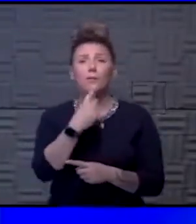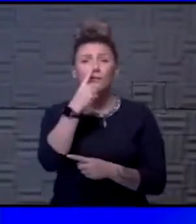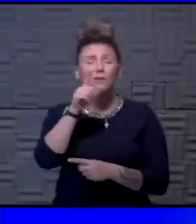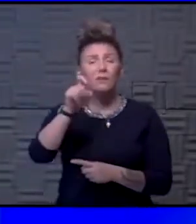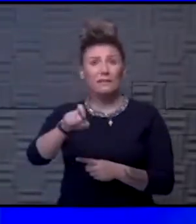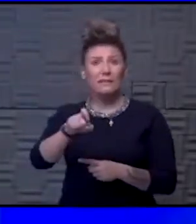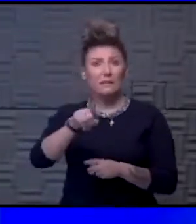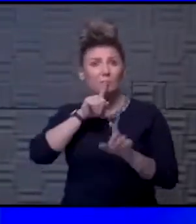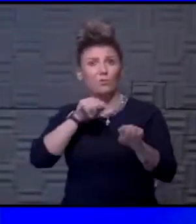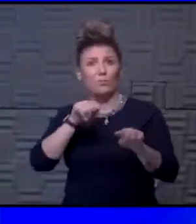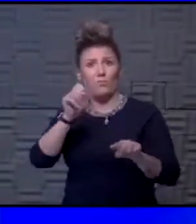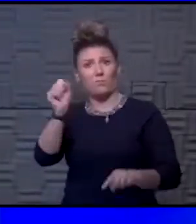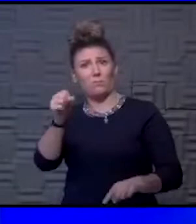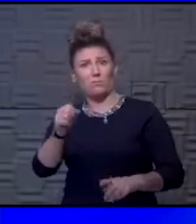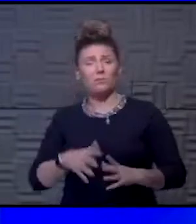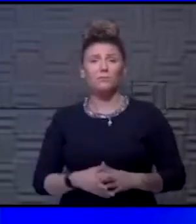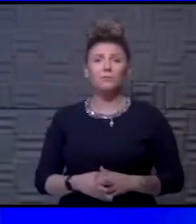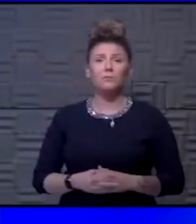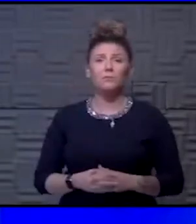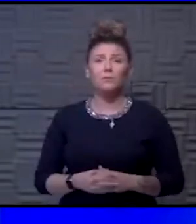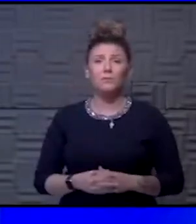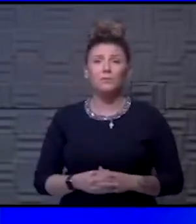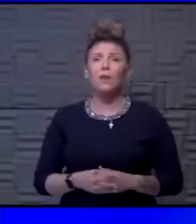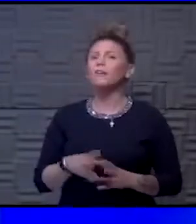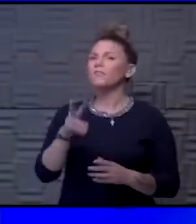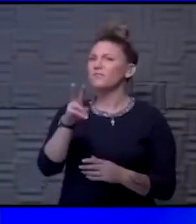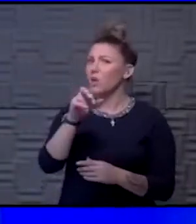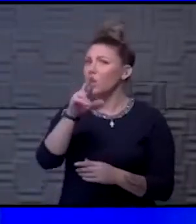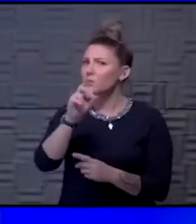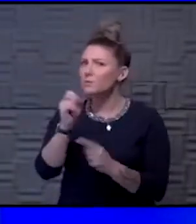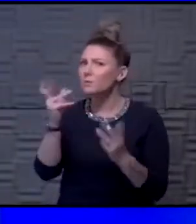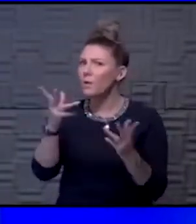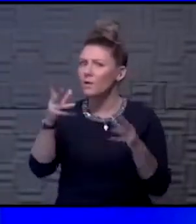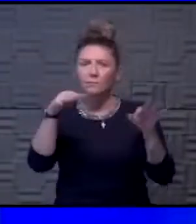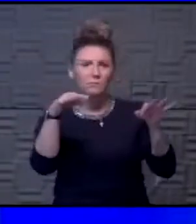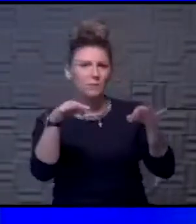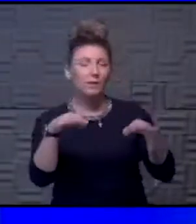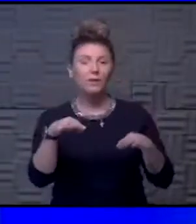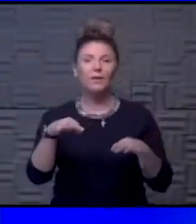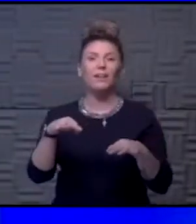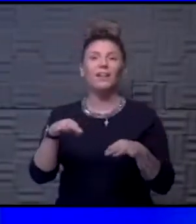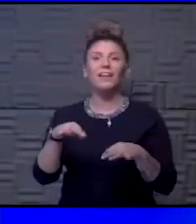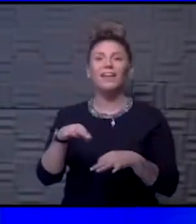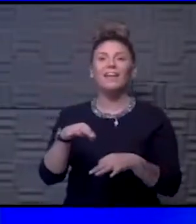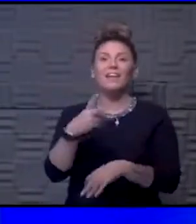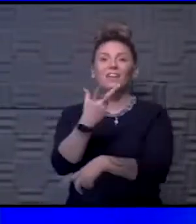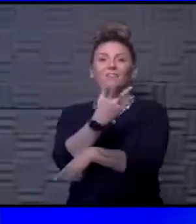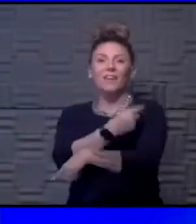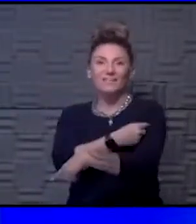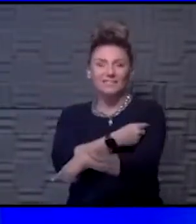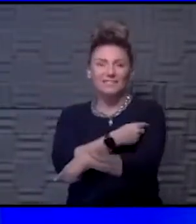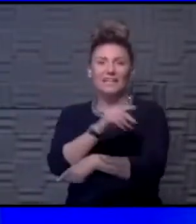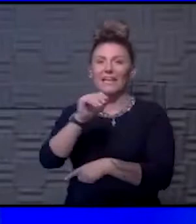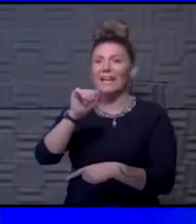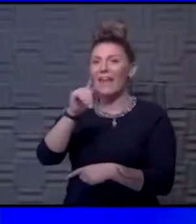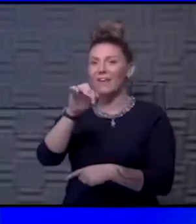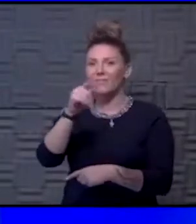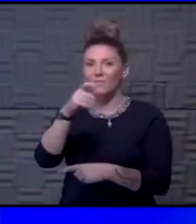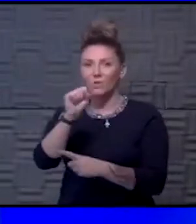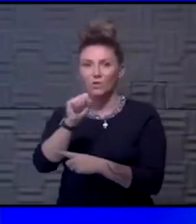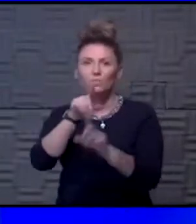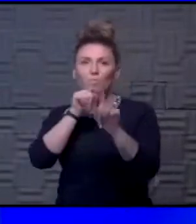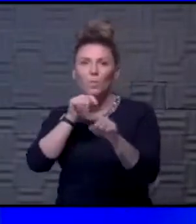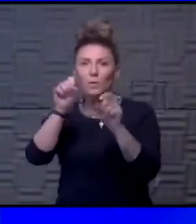need to be reported, but on You the might other. explain VAERS too. VAERS is the Vaccine Adverse Events Reporting System. It's been around